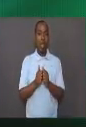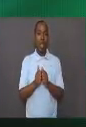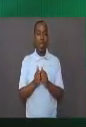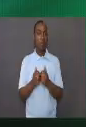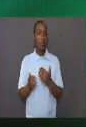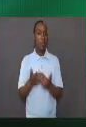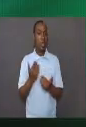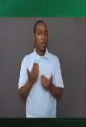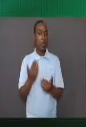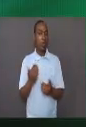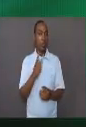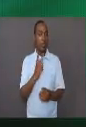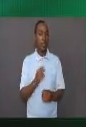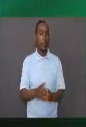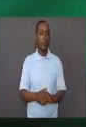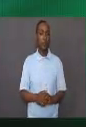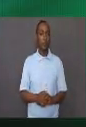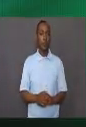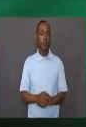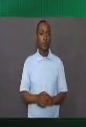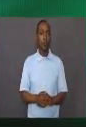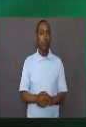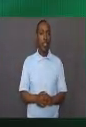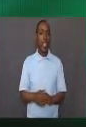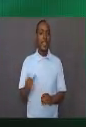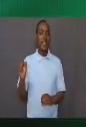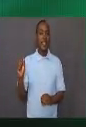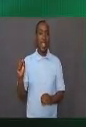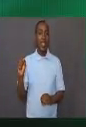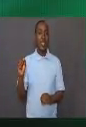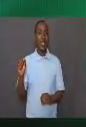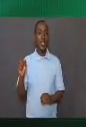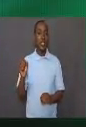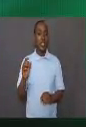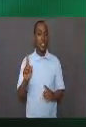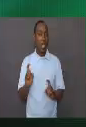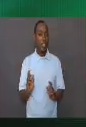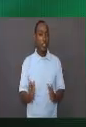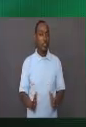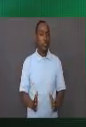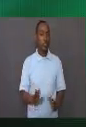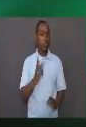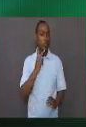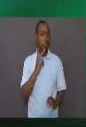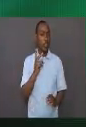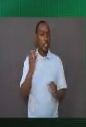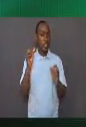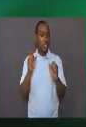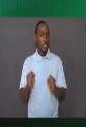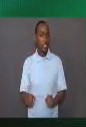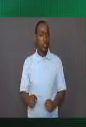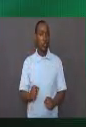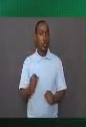bacteria purple. By staining, scientists can see the shape